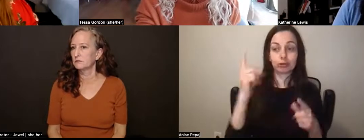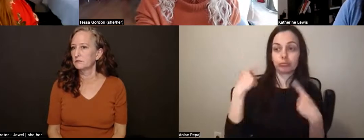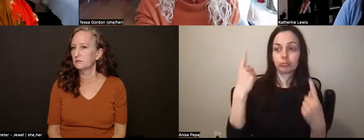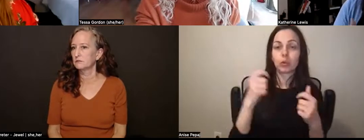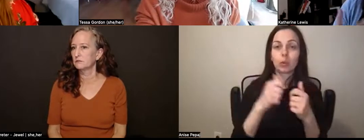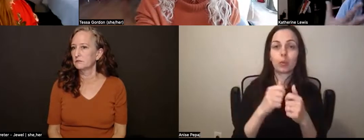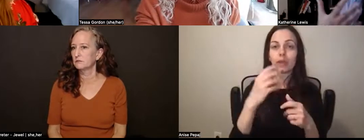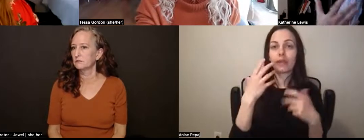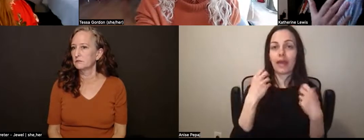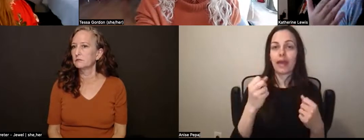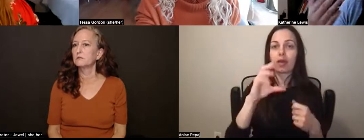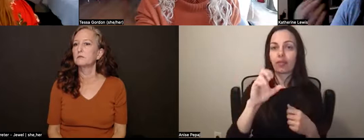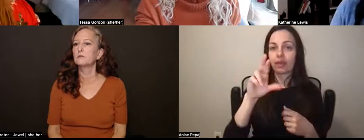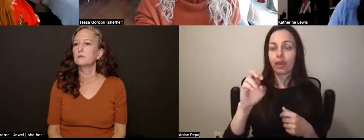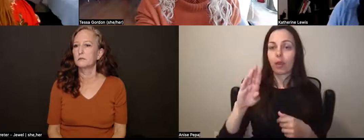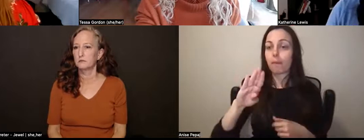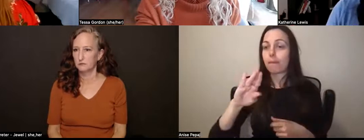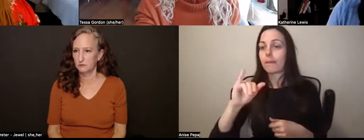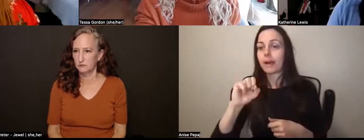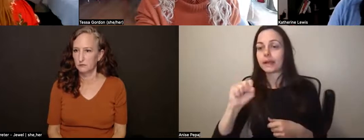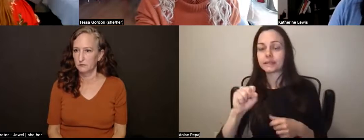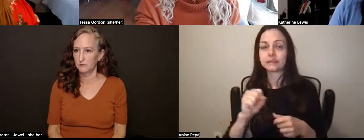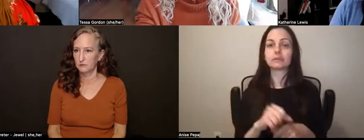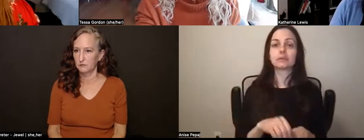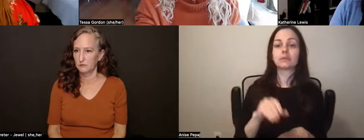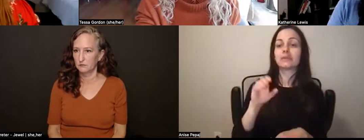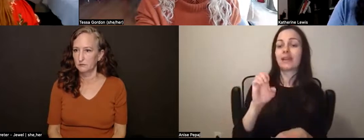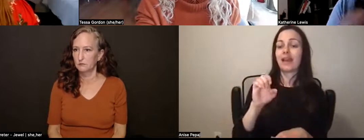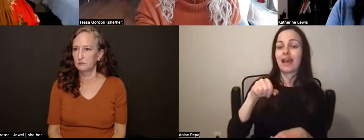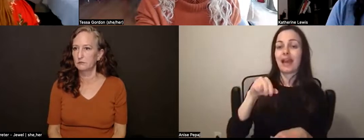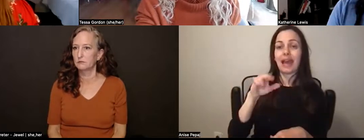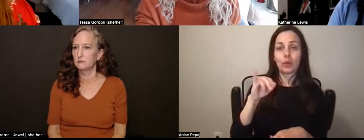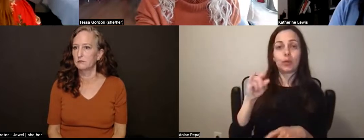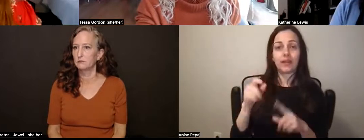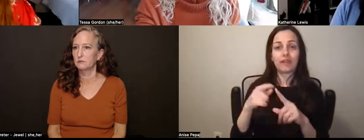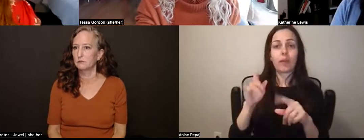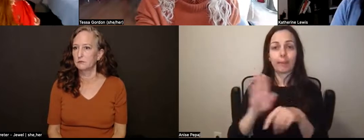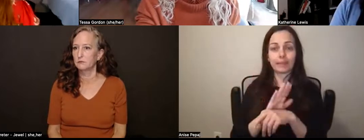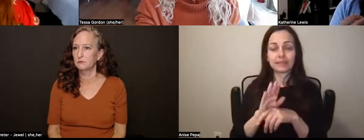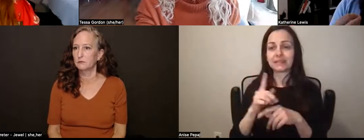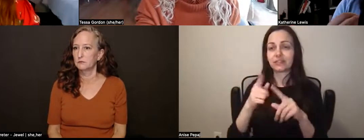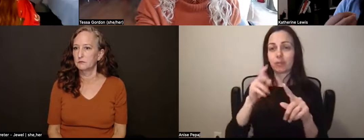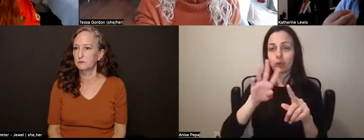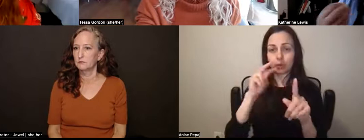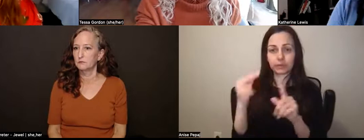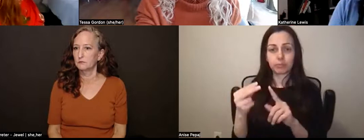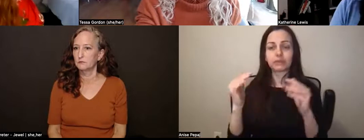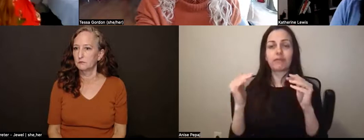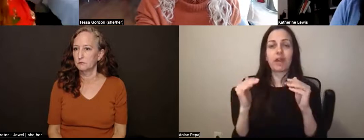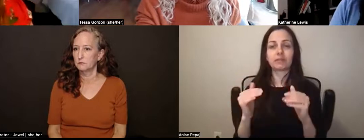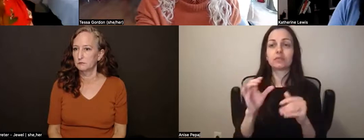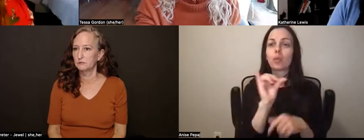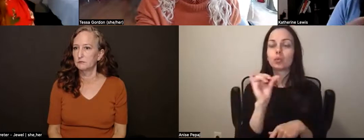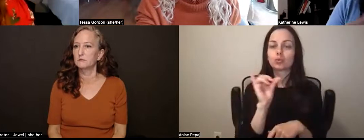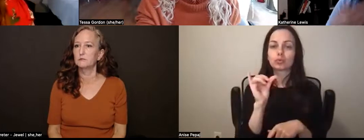healthcare bias, with inequity in the healthcare industry from each of your own unique perspectives? And